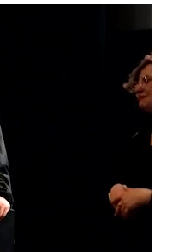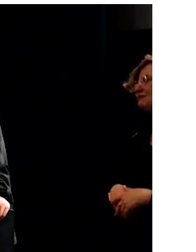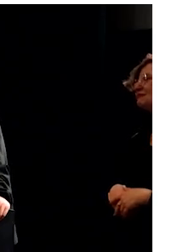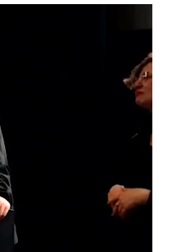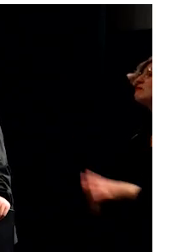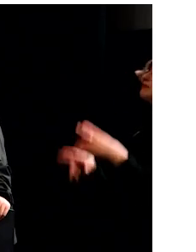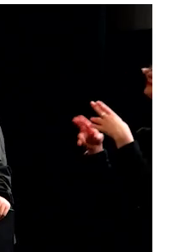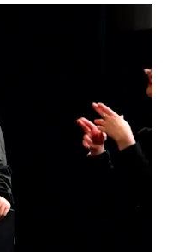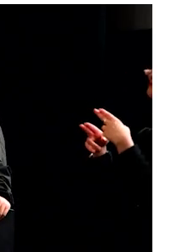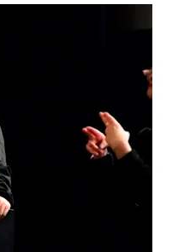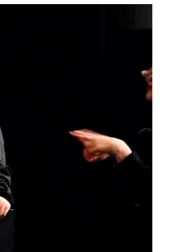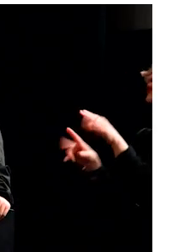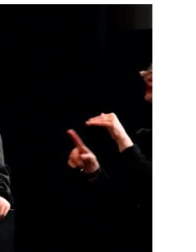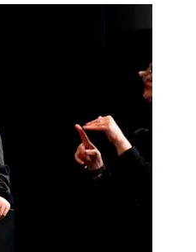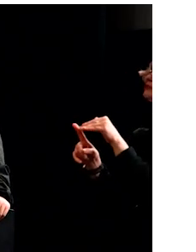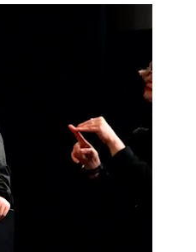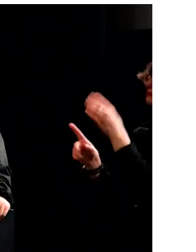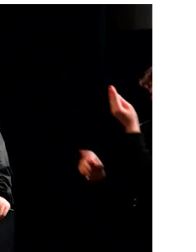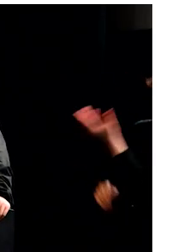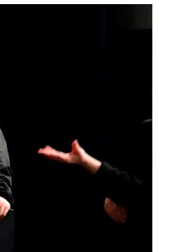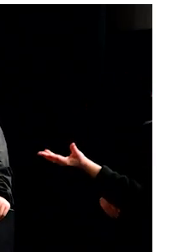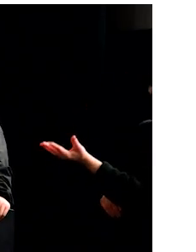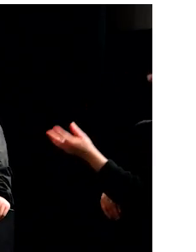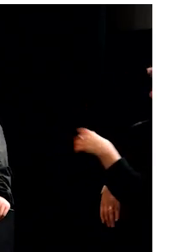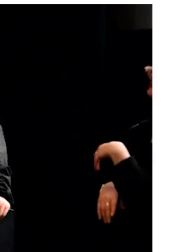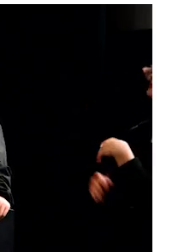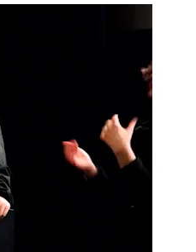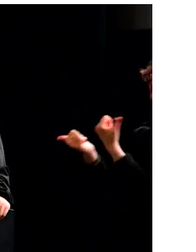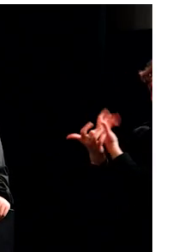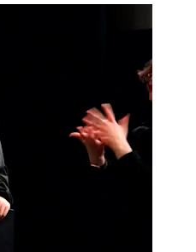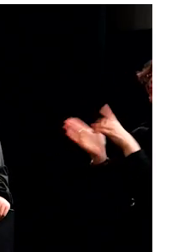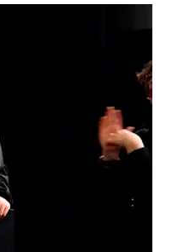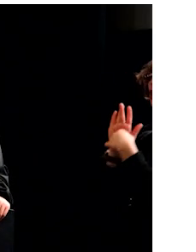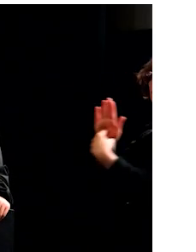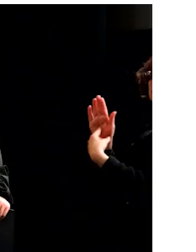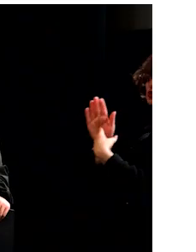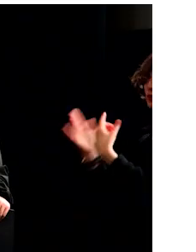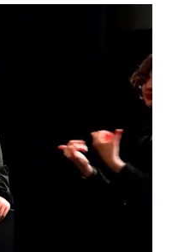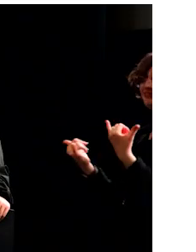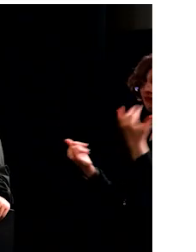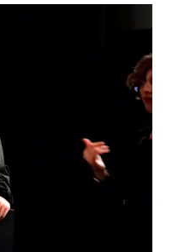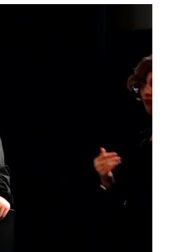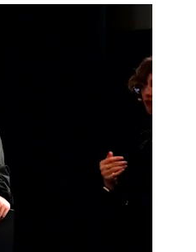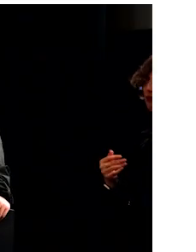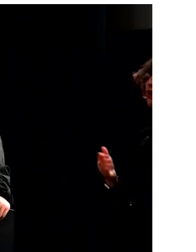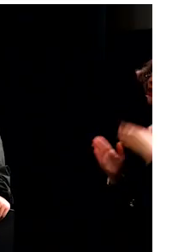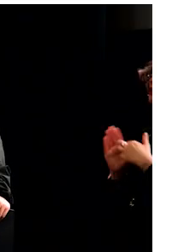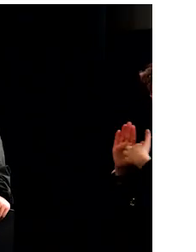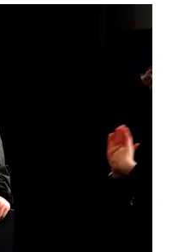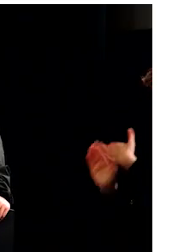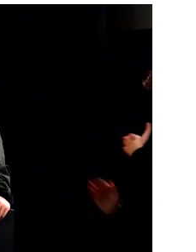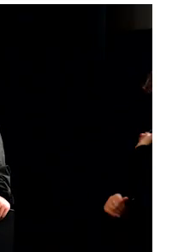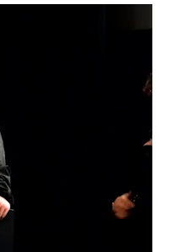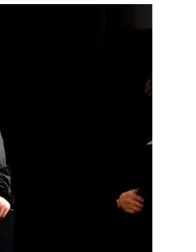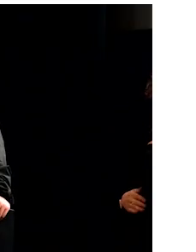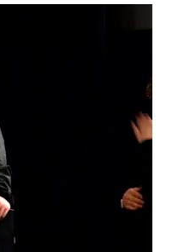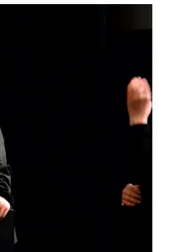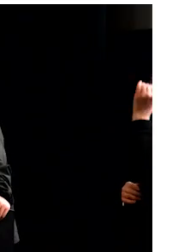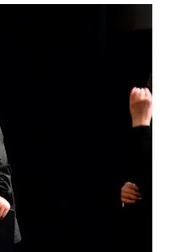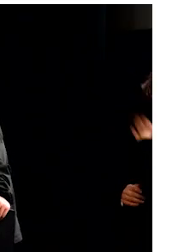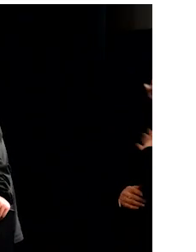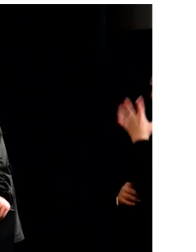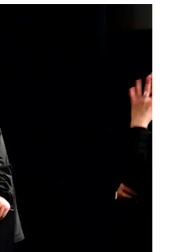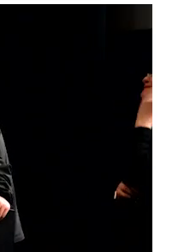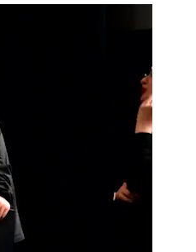Just a quick reminder or a quick disclaimer, everything I'm sharing today reflects my personal opinions and